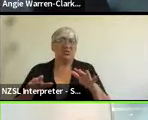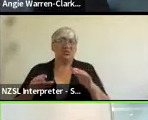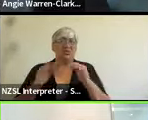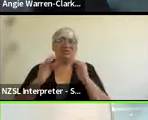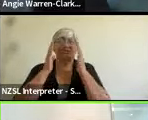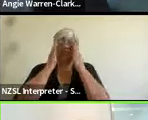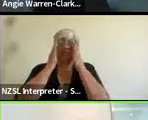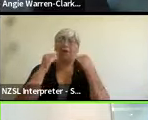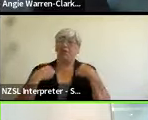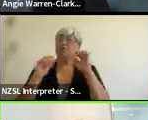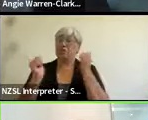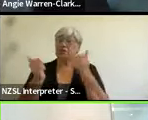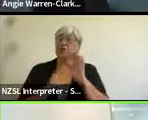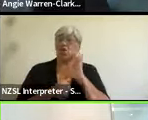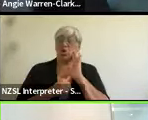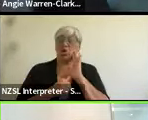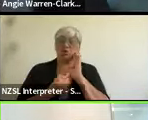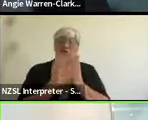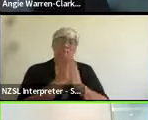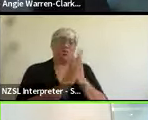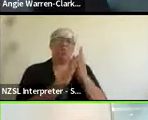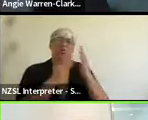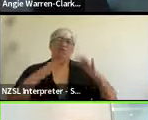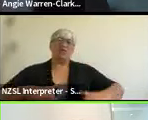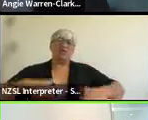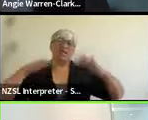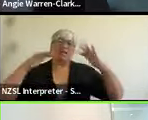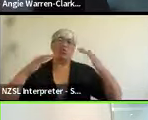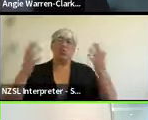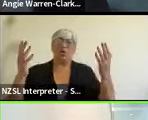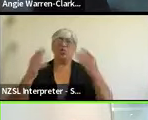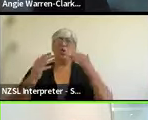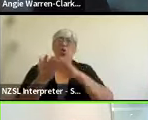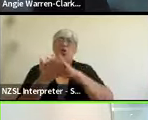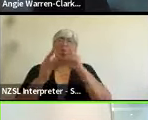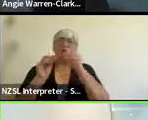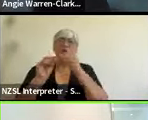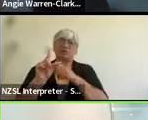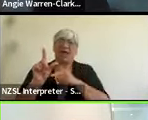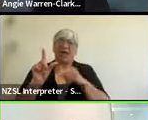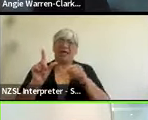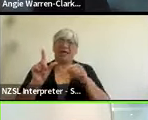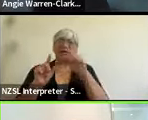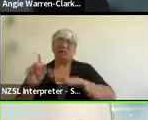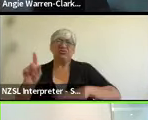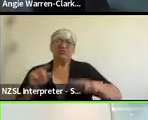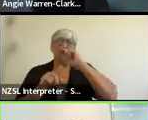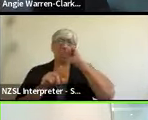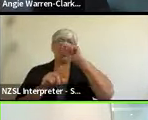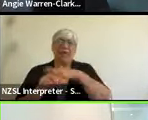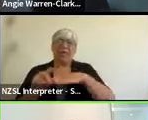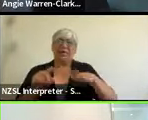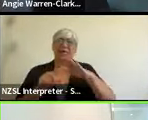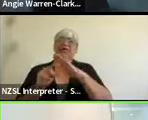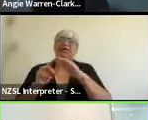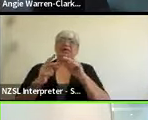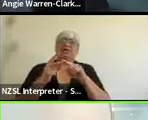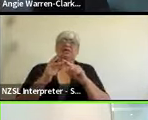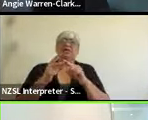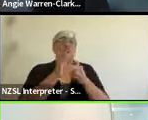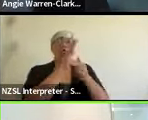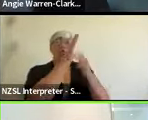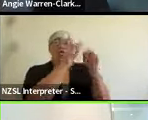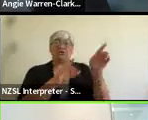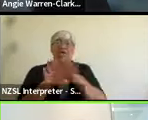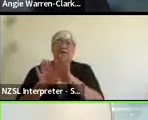I heard through the floods that were in the Hawke's Bay in Northland that radio coverage and TV coverage of the